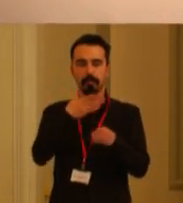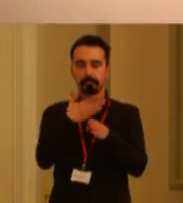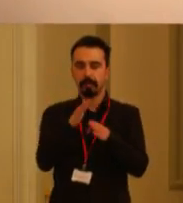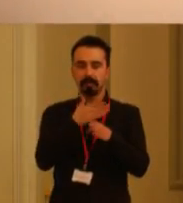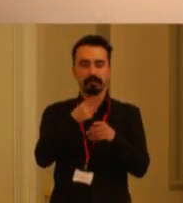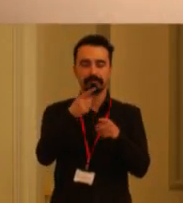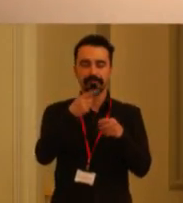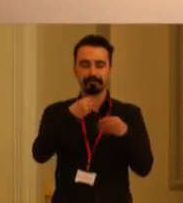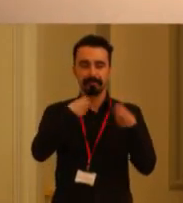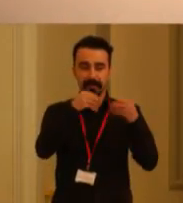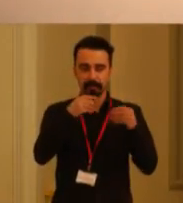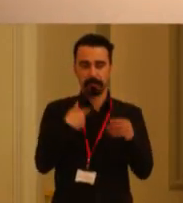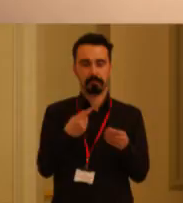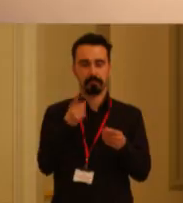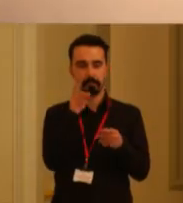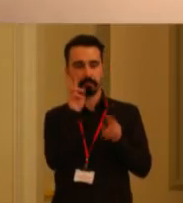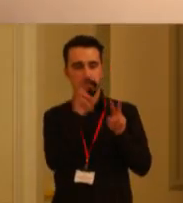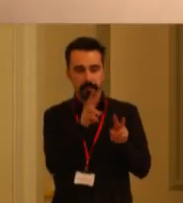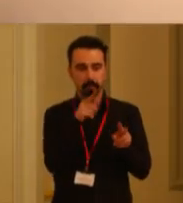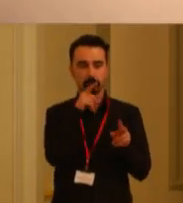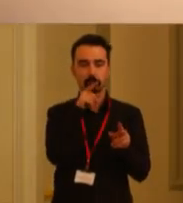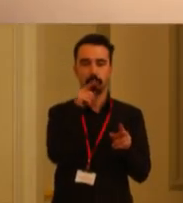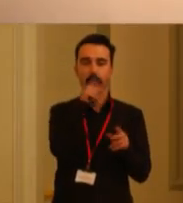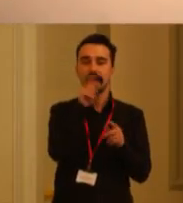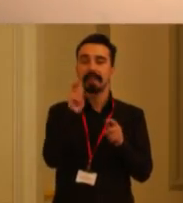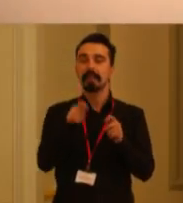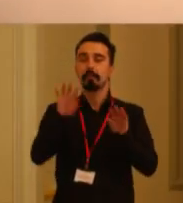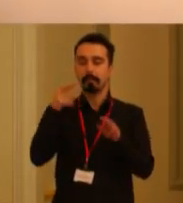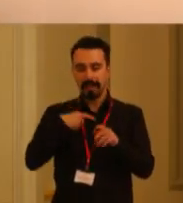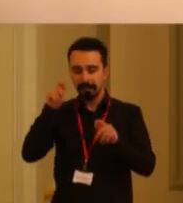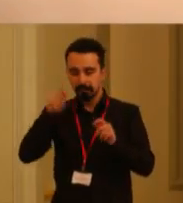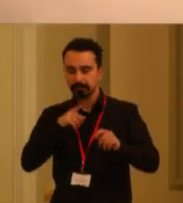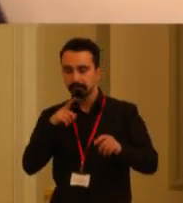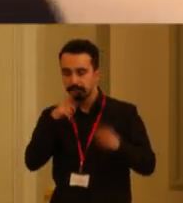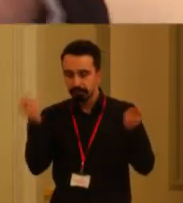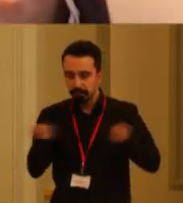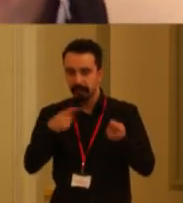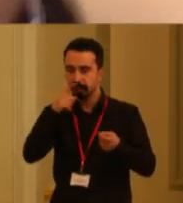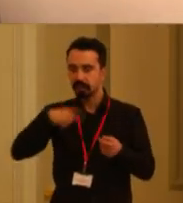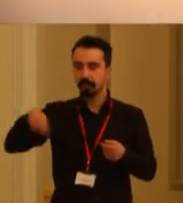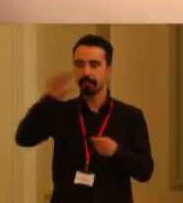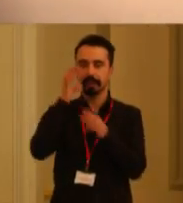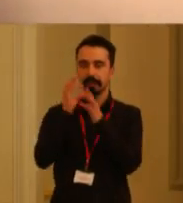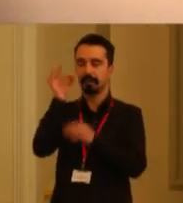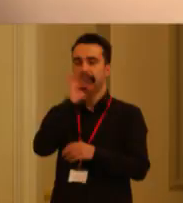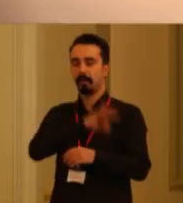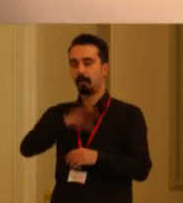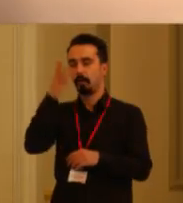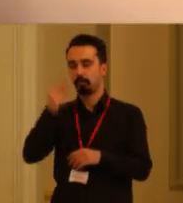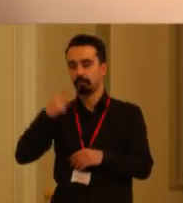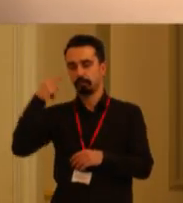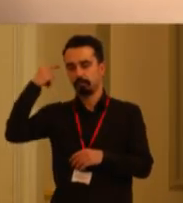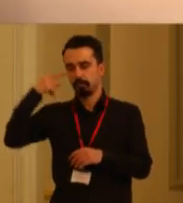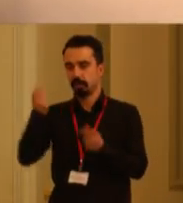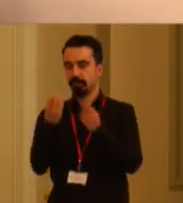opposite. They think that they can challenge big businesses with a small entrepreneurial venture, or they think that